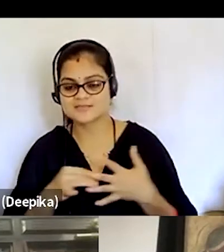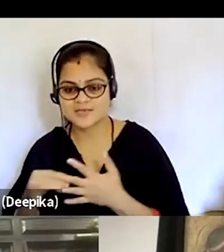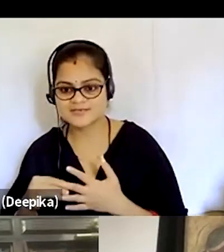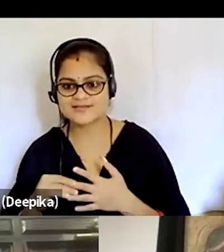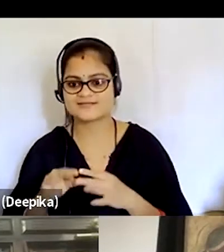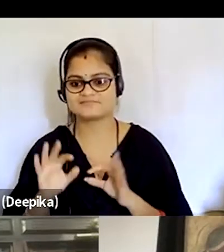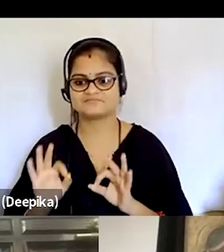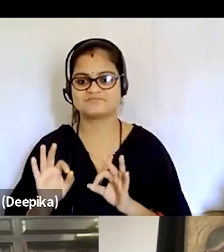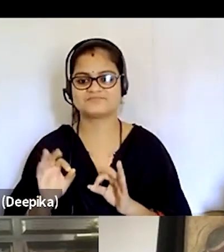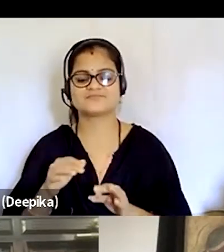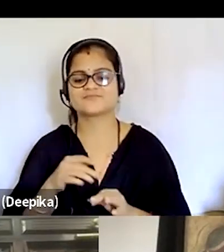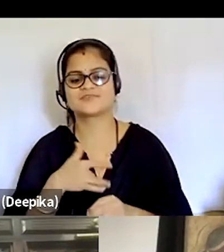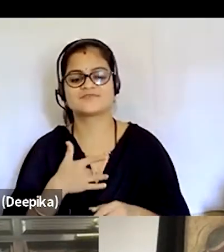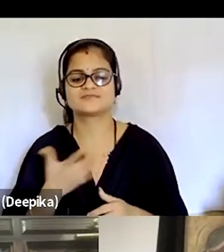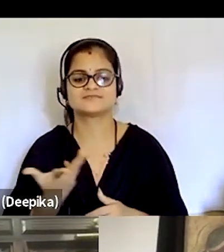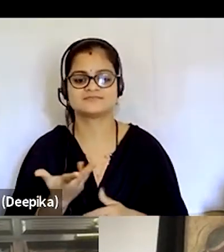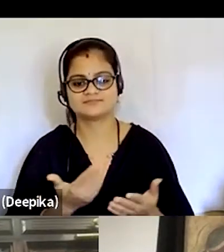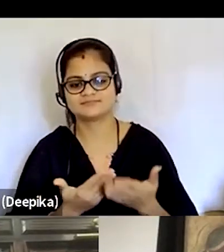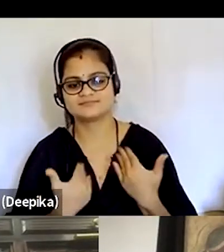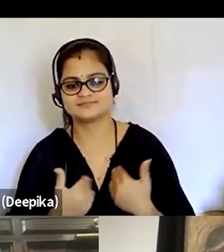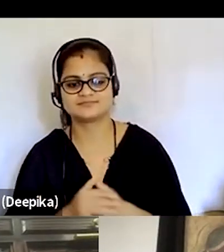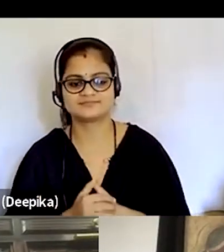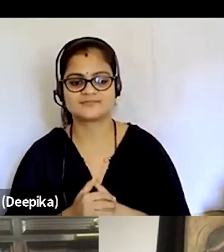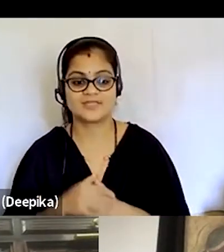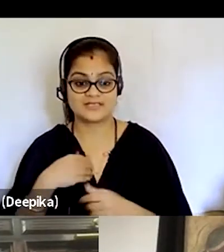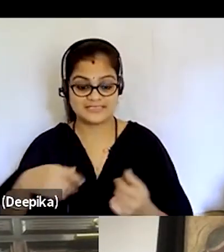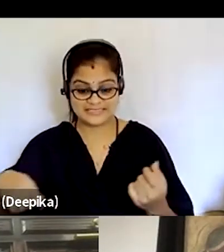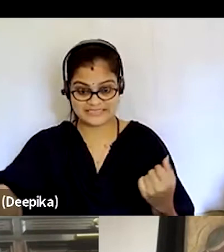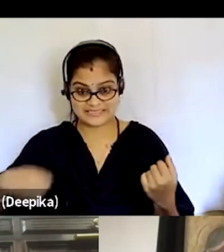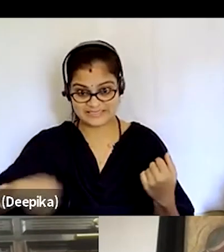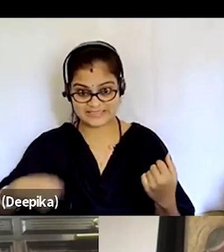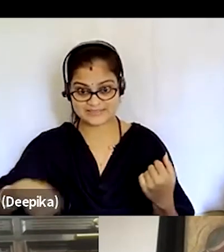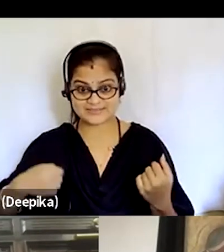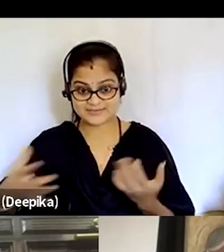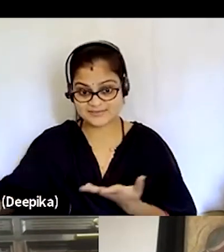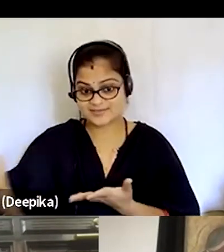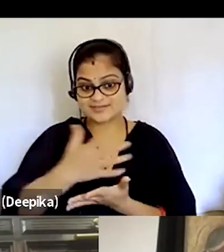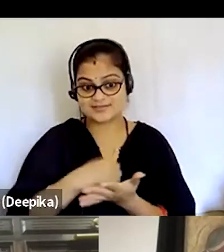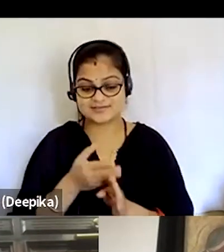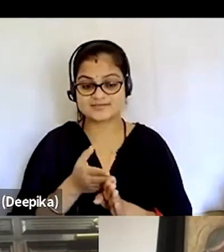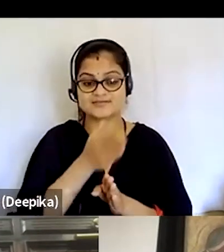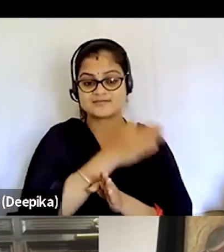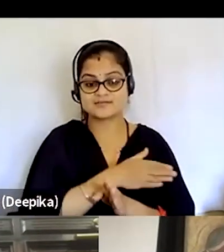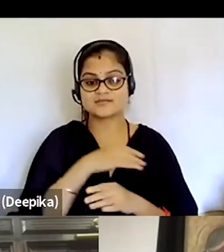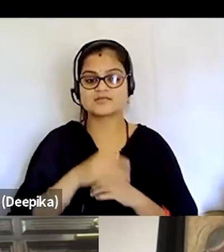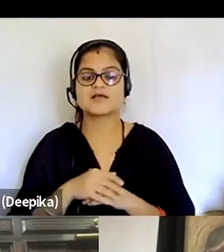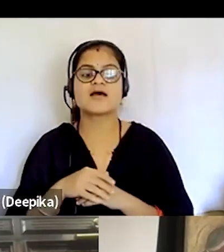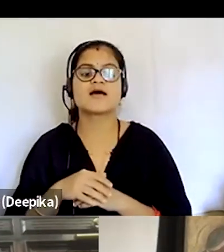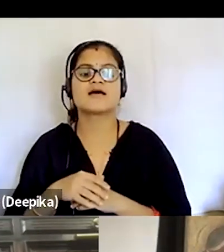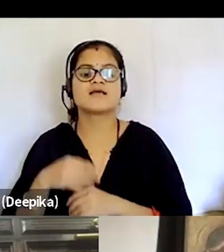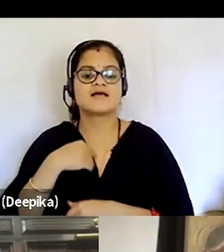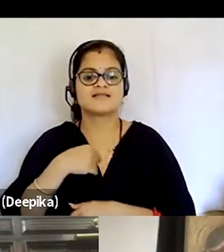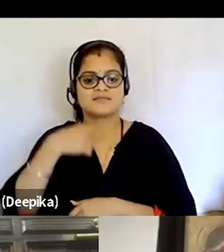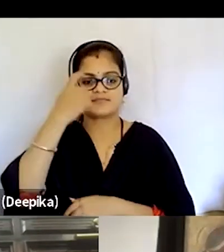out for you? So before collecting guitars, when I used to go to see the artist, they used to give